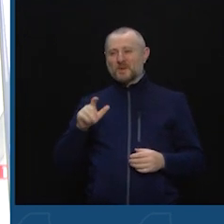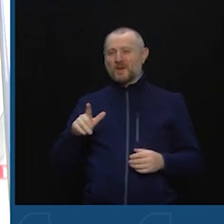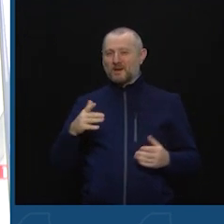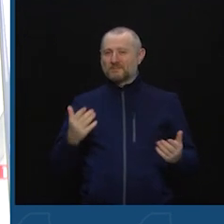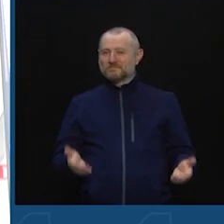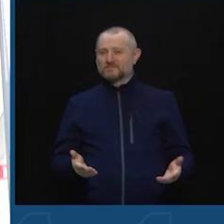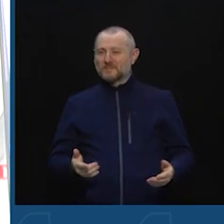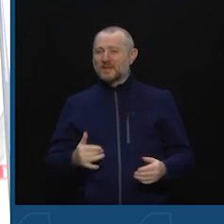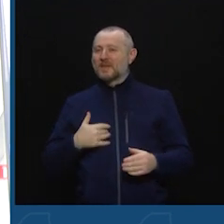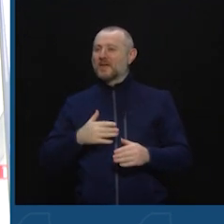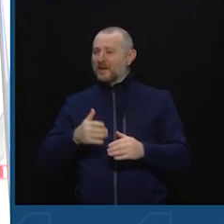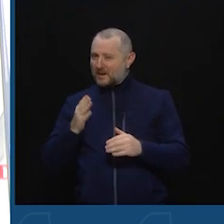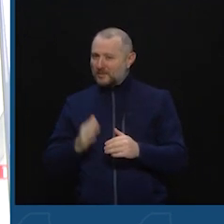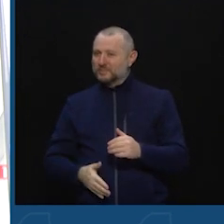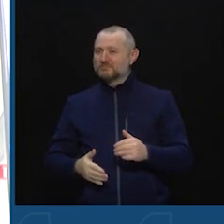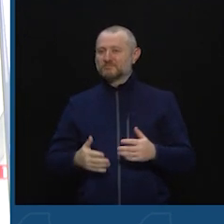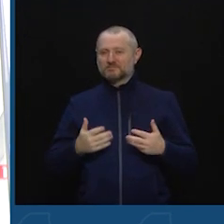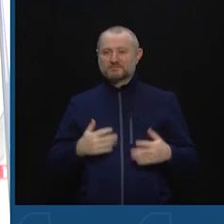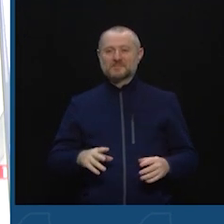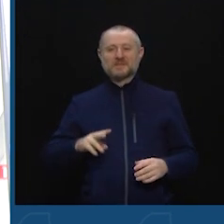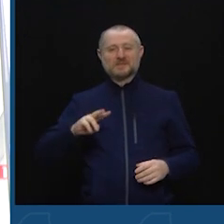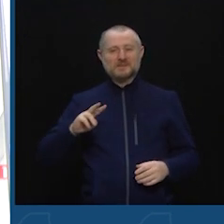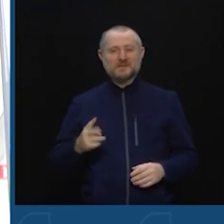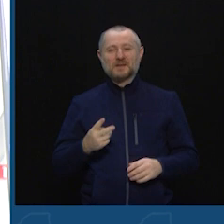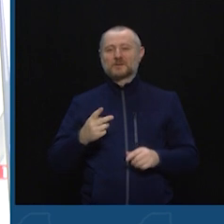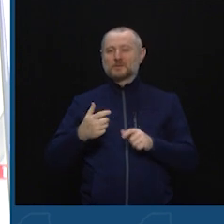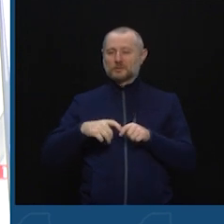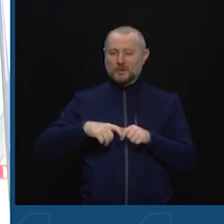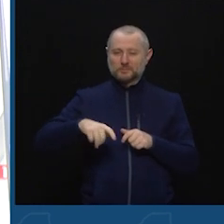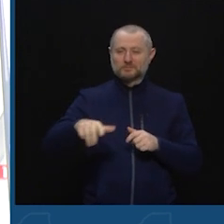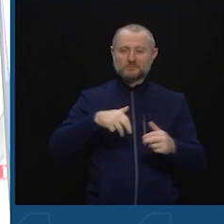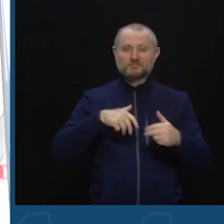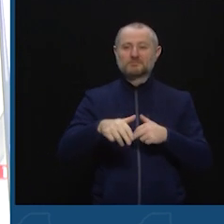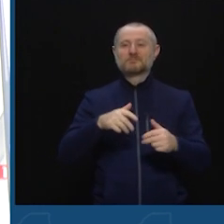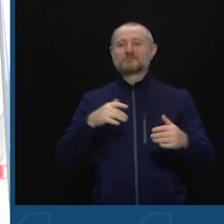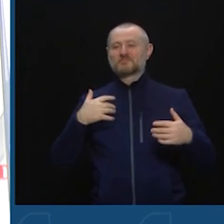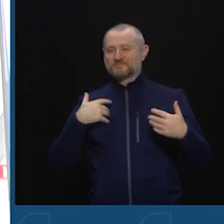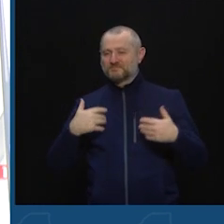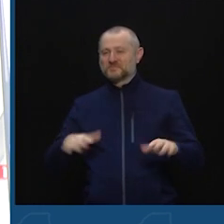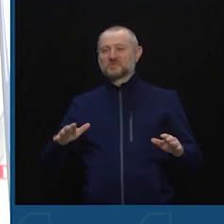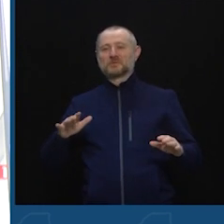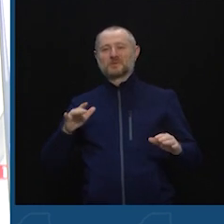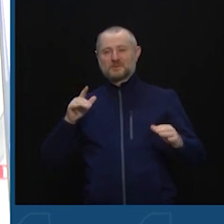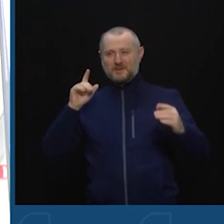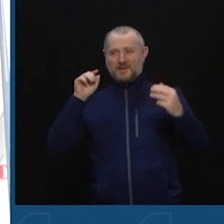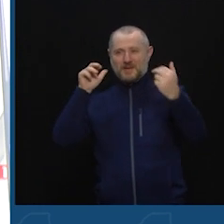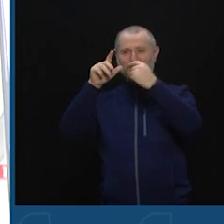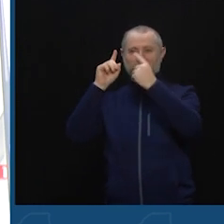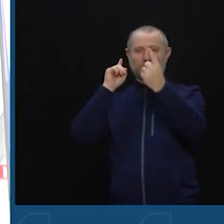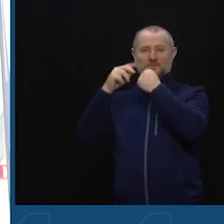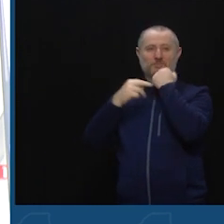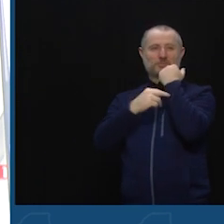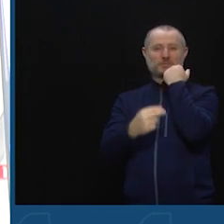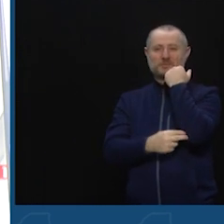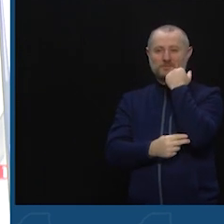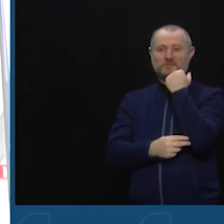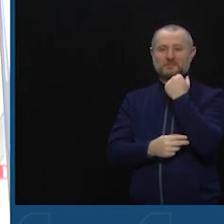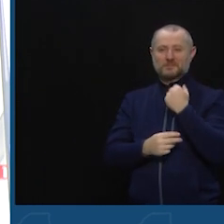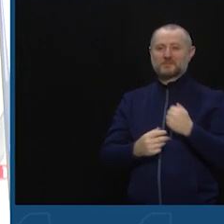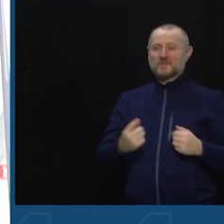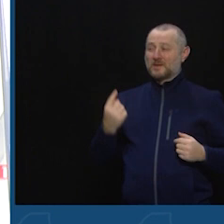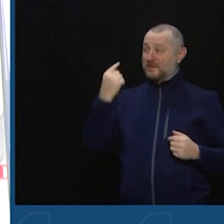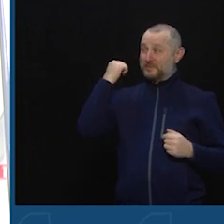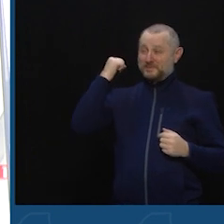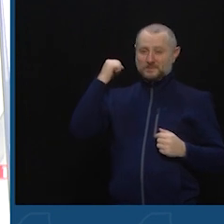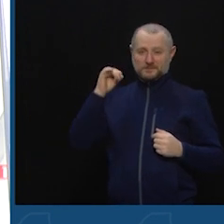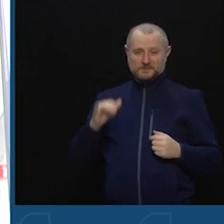Terminal B's second concourse and the completion of the sky bridge that you see behind me marked the completion of Terminal